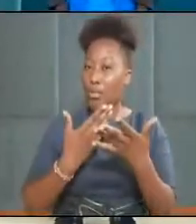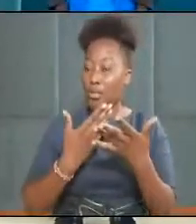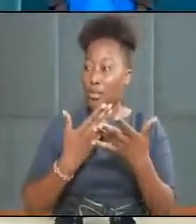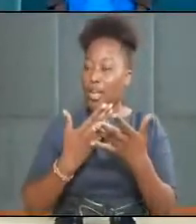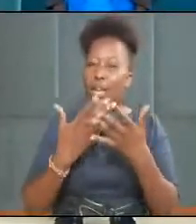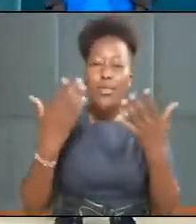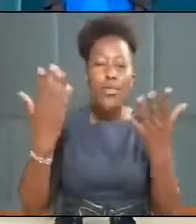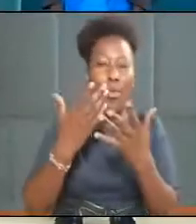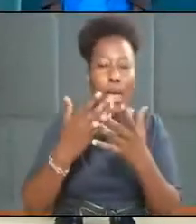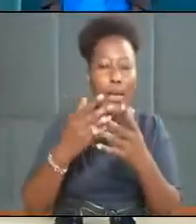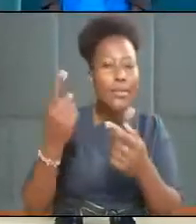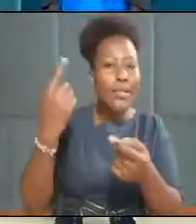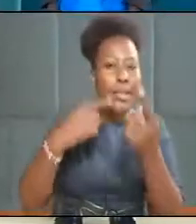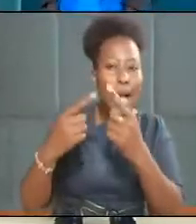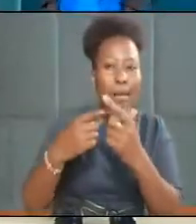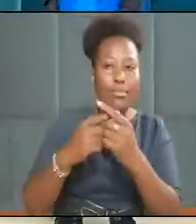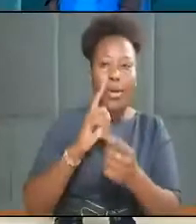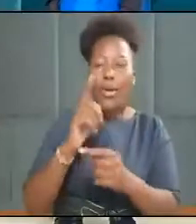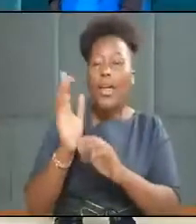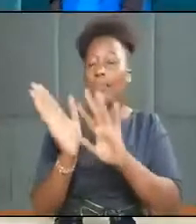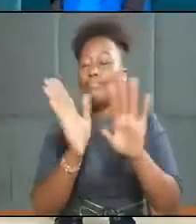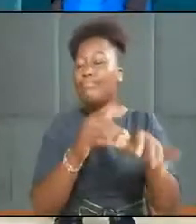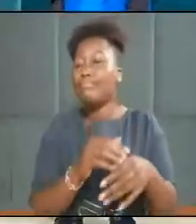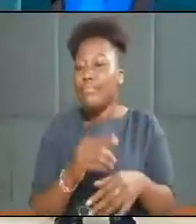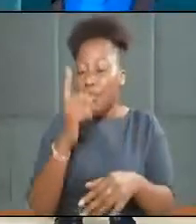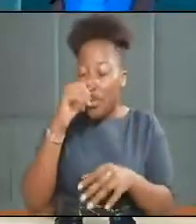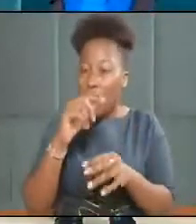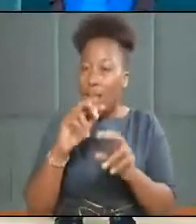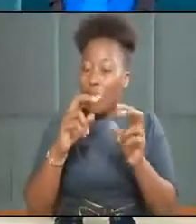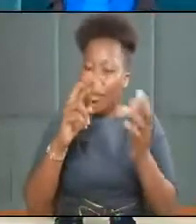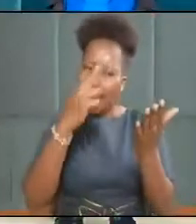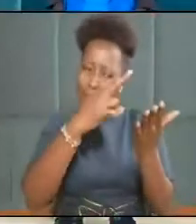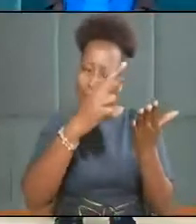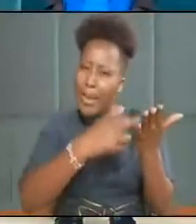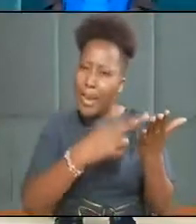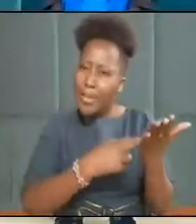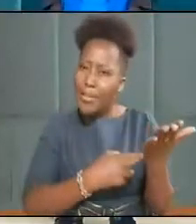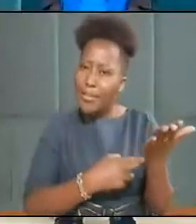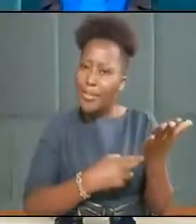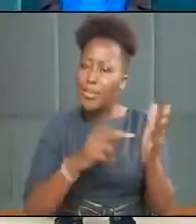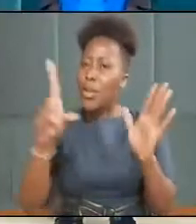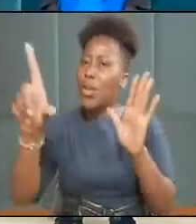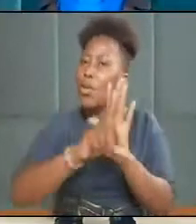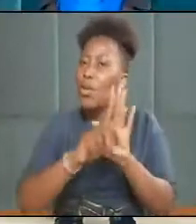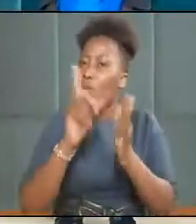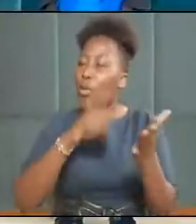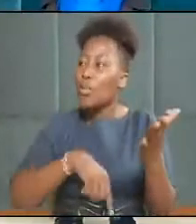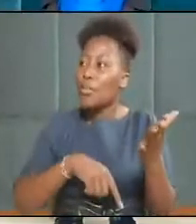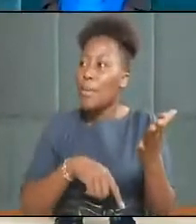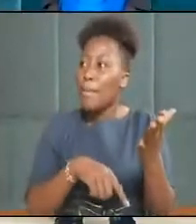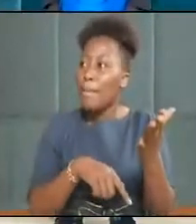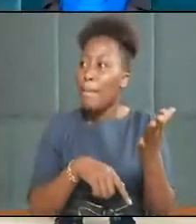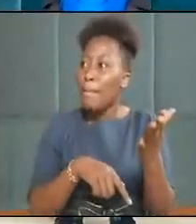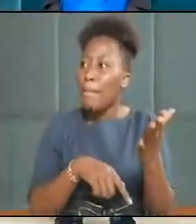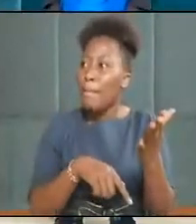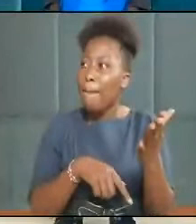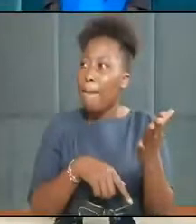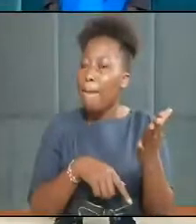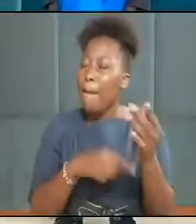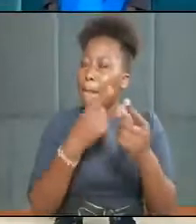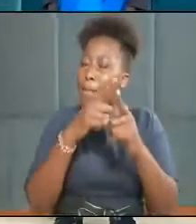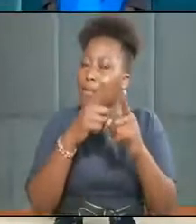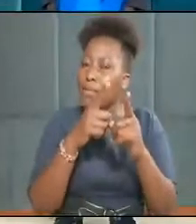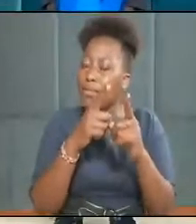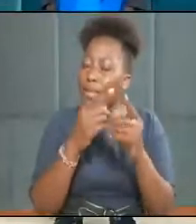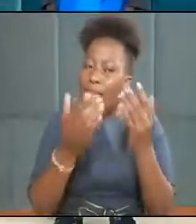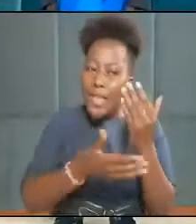regardless on where it comes from. Order in the chamber. For the sake of record, according to the law, when beasts were killed for food,